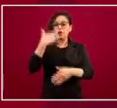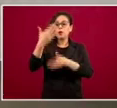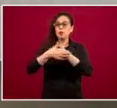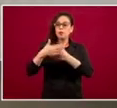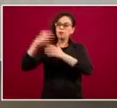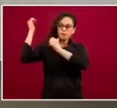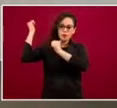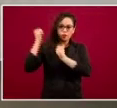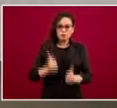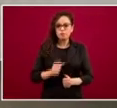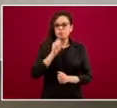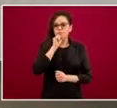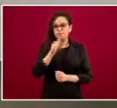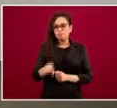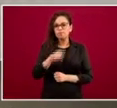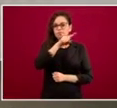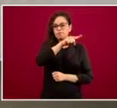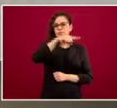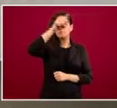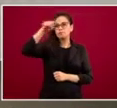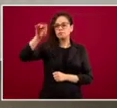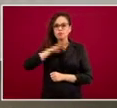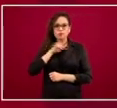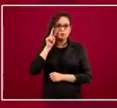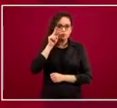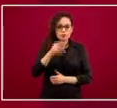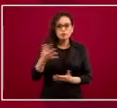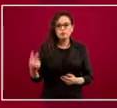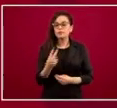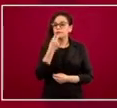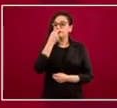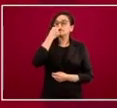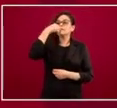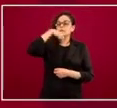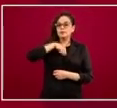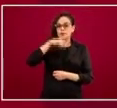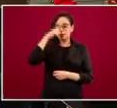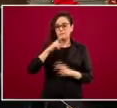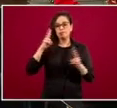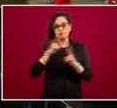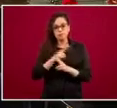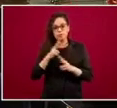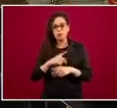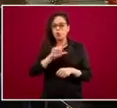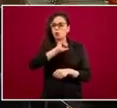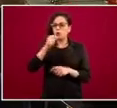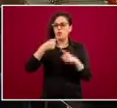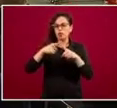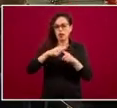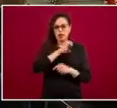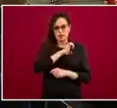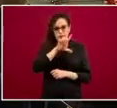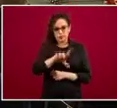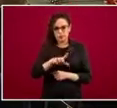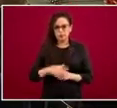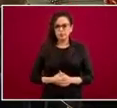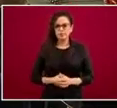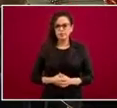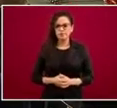established between Mexico and China, and we will be bringing more specialized equipment in the short future.